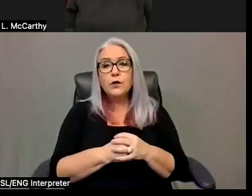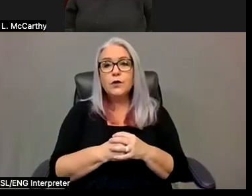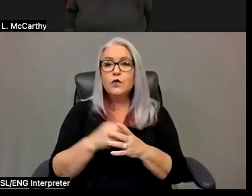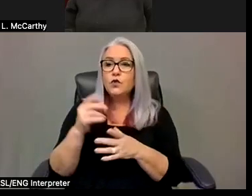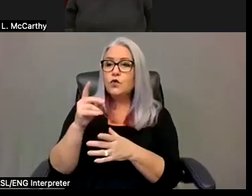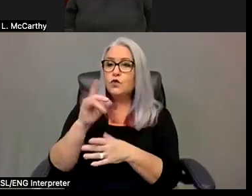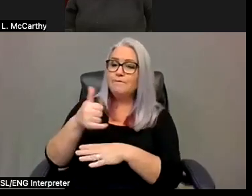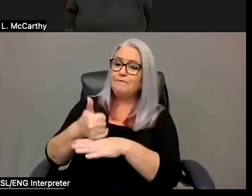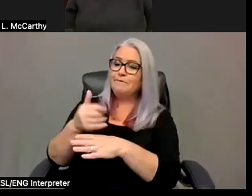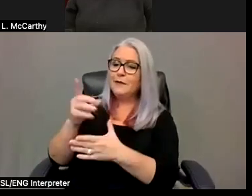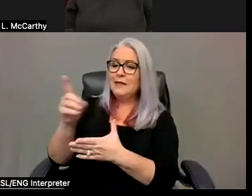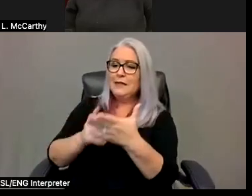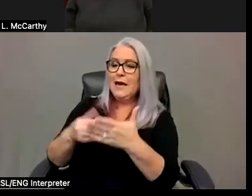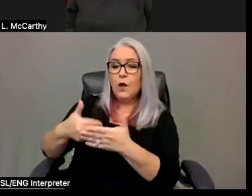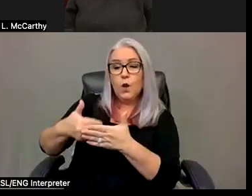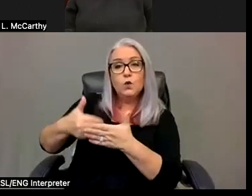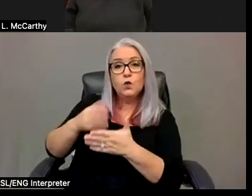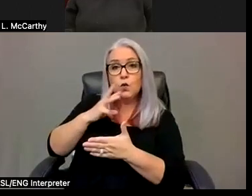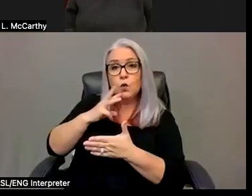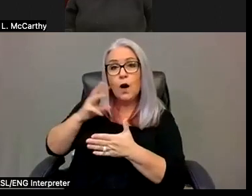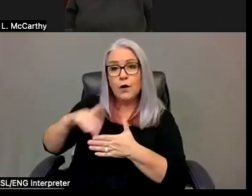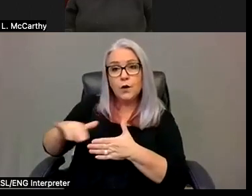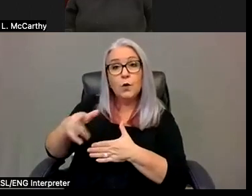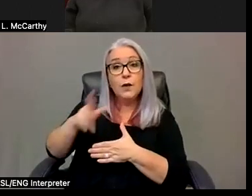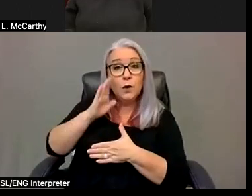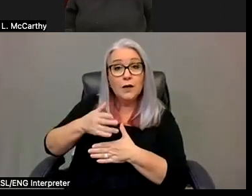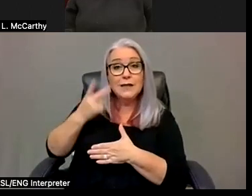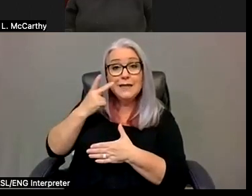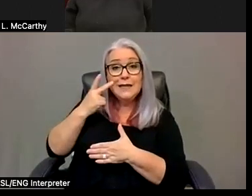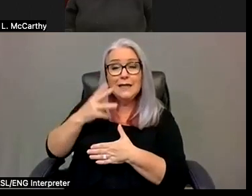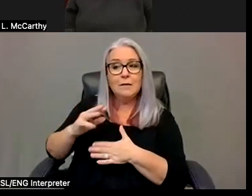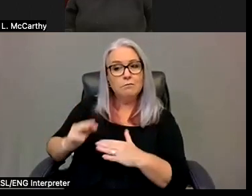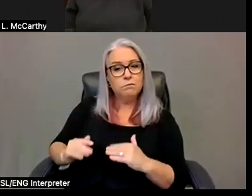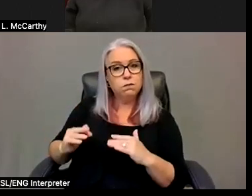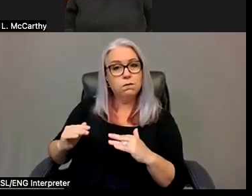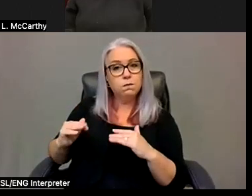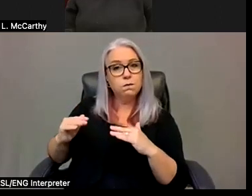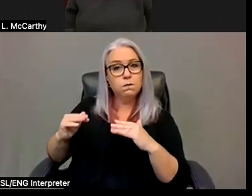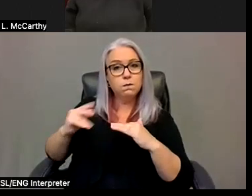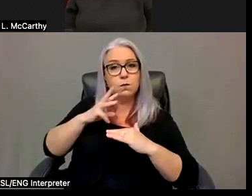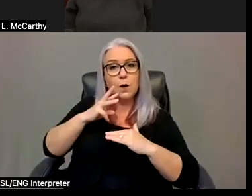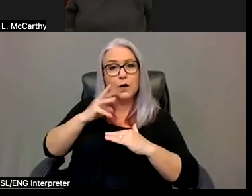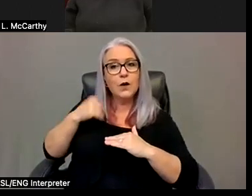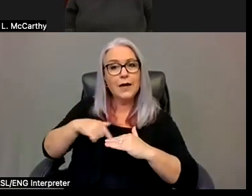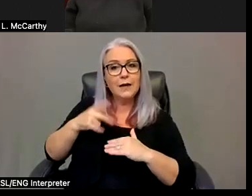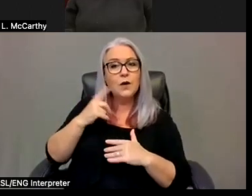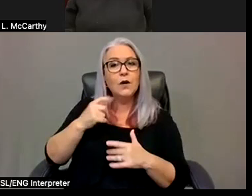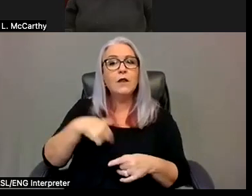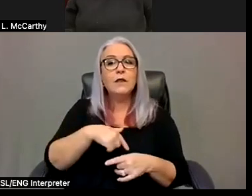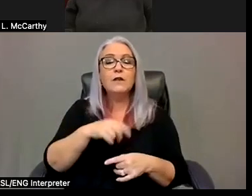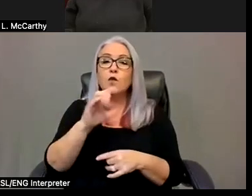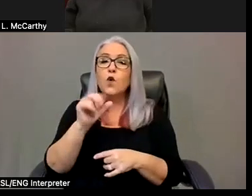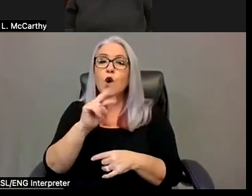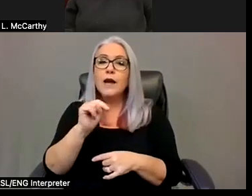river, knowing that we will see increased water levels. I think the Cornell Climate Adaptive Studio